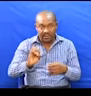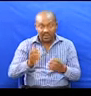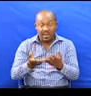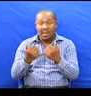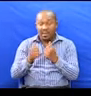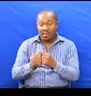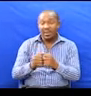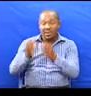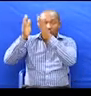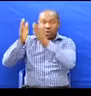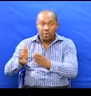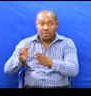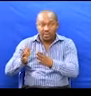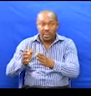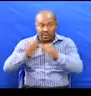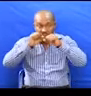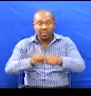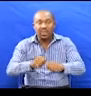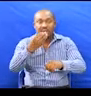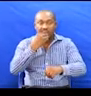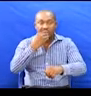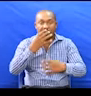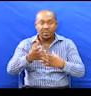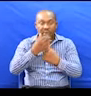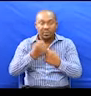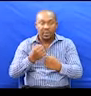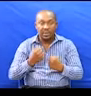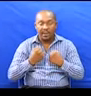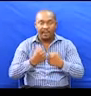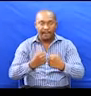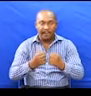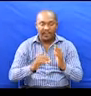go to the third group, which is what? Which is protein.